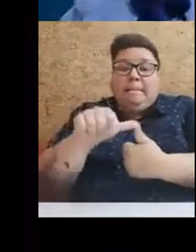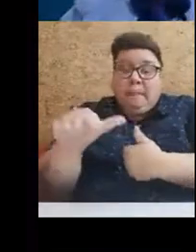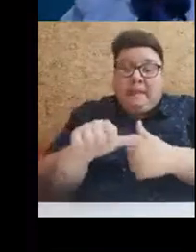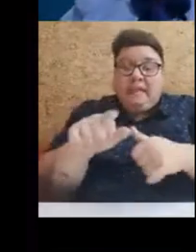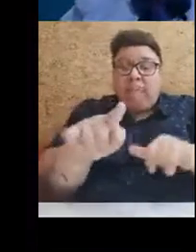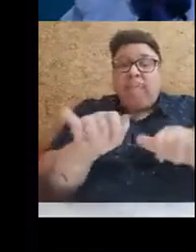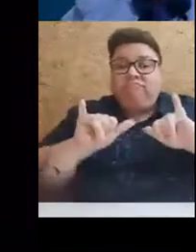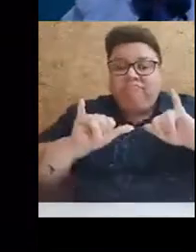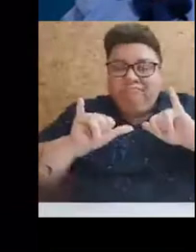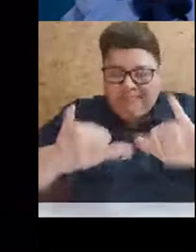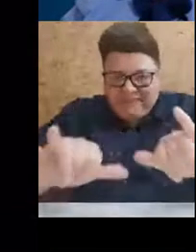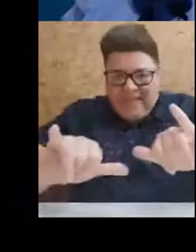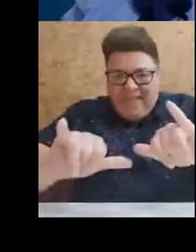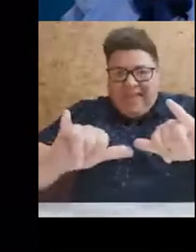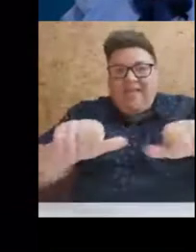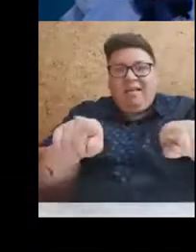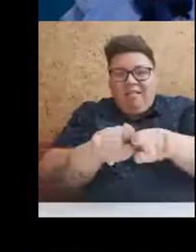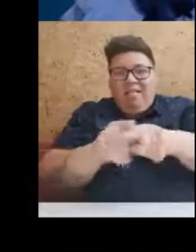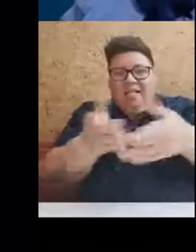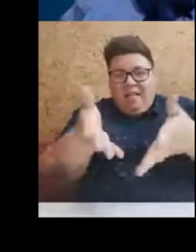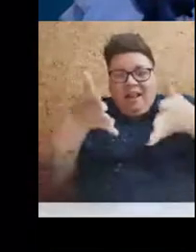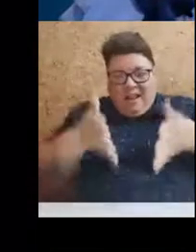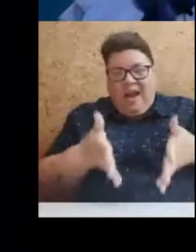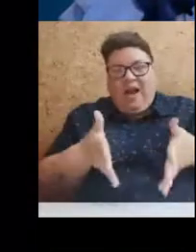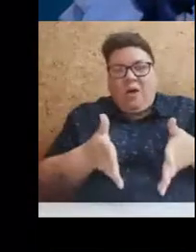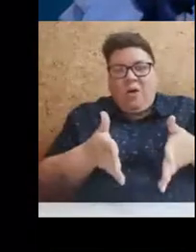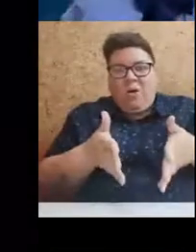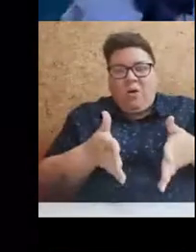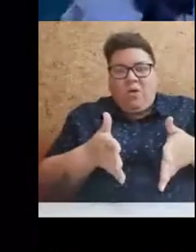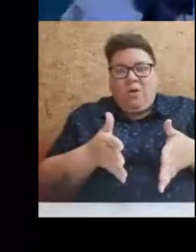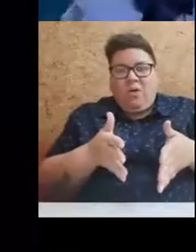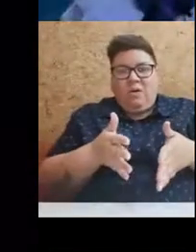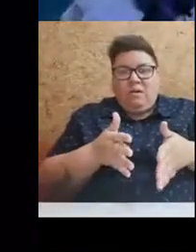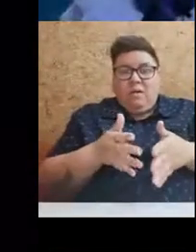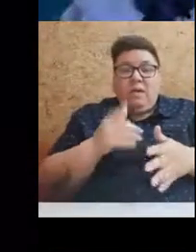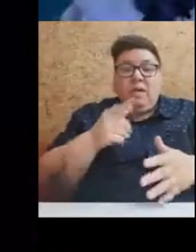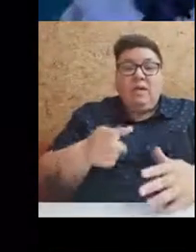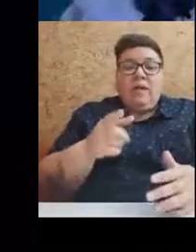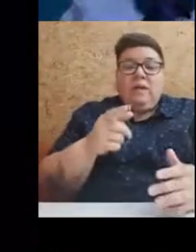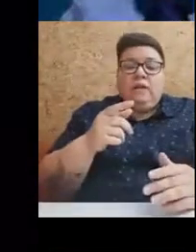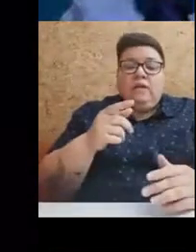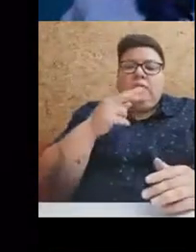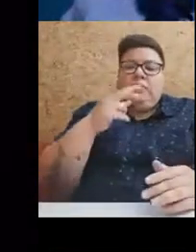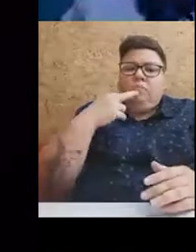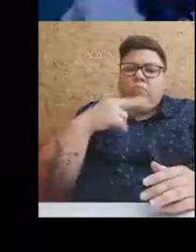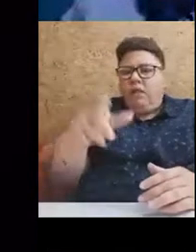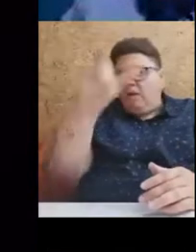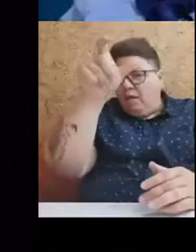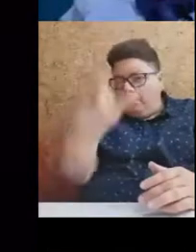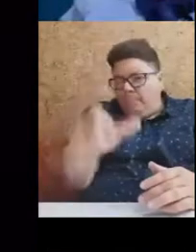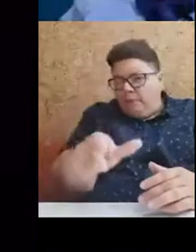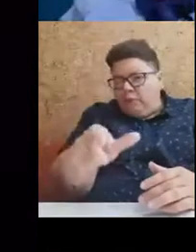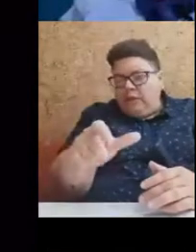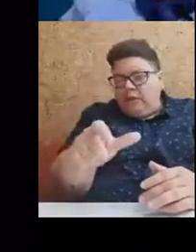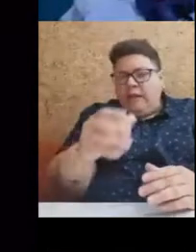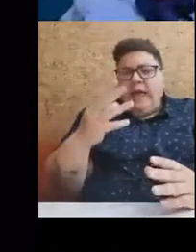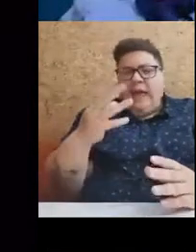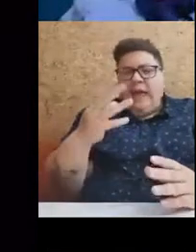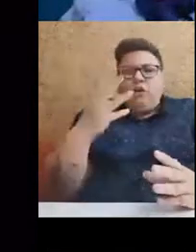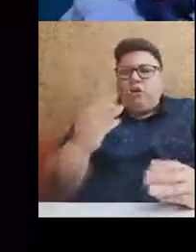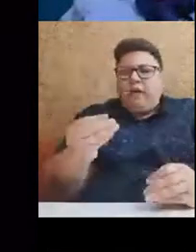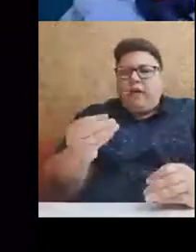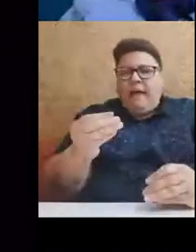current tax system. So this is really for the person that you don't have an accurate